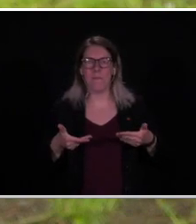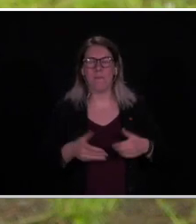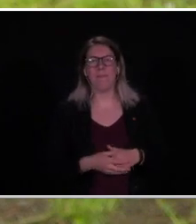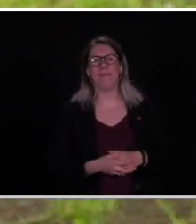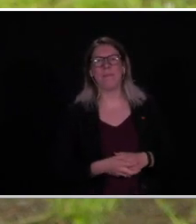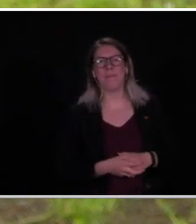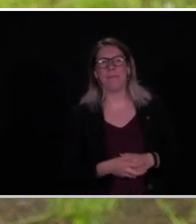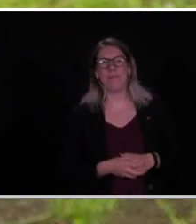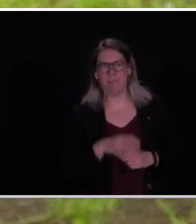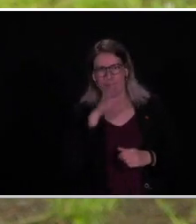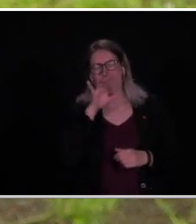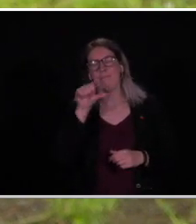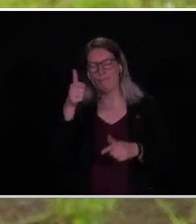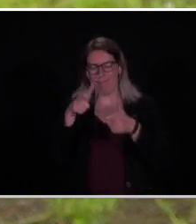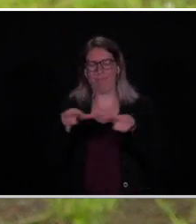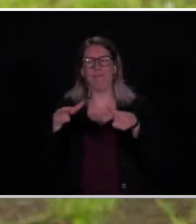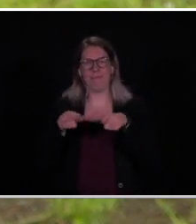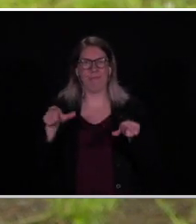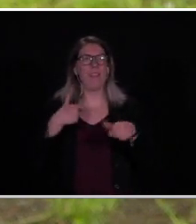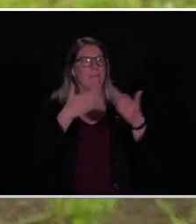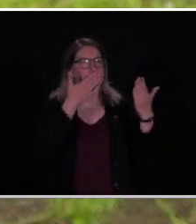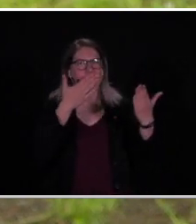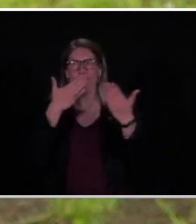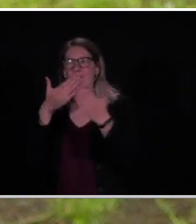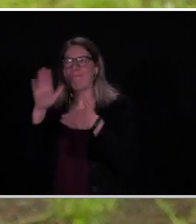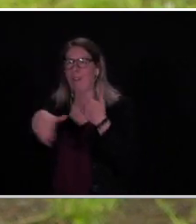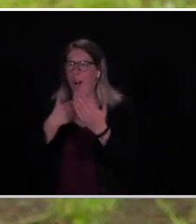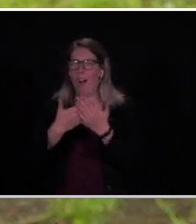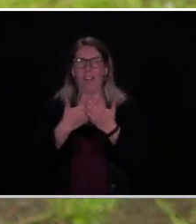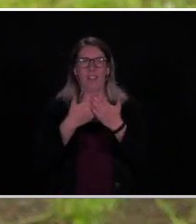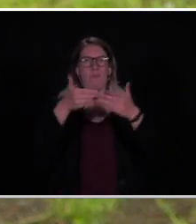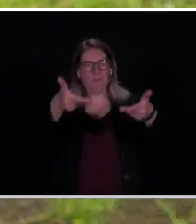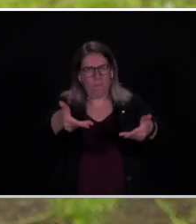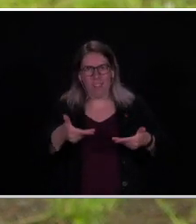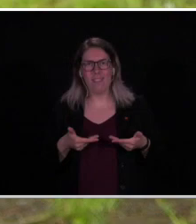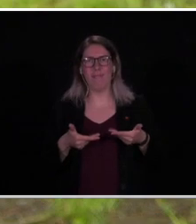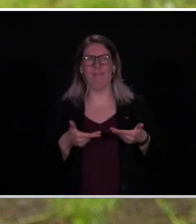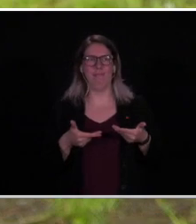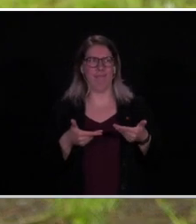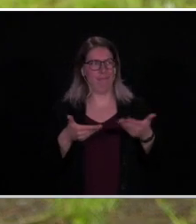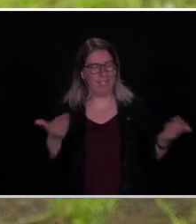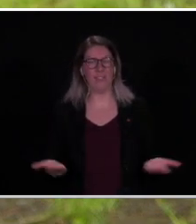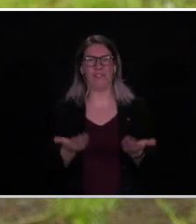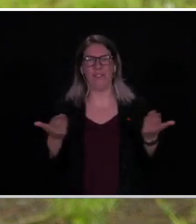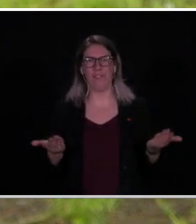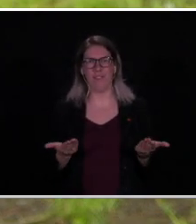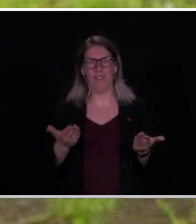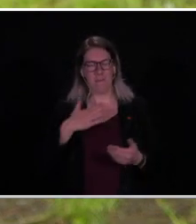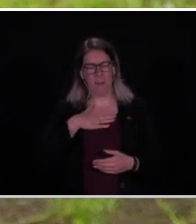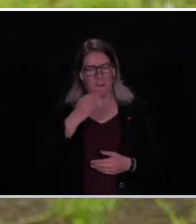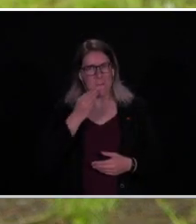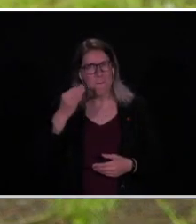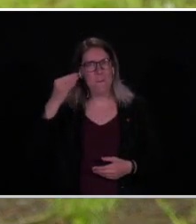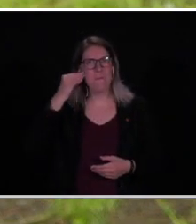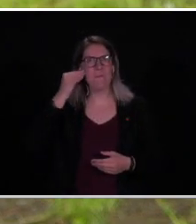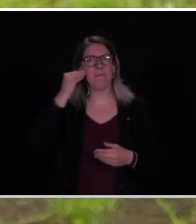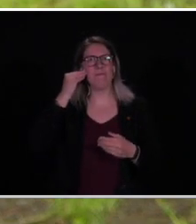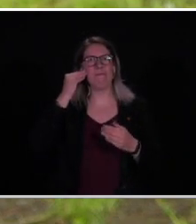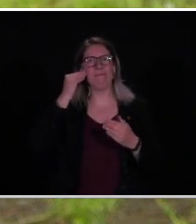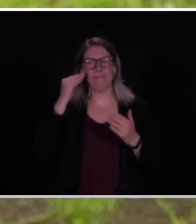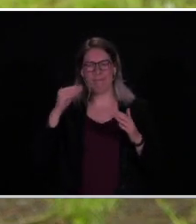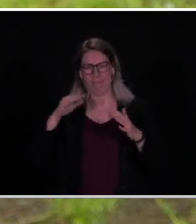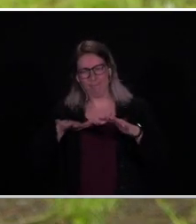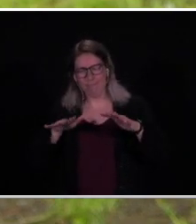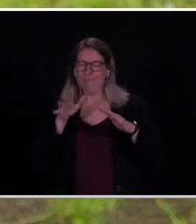Meet, hi, Tsepka, thanking all of you. Meet Sepwutwilam, I'm welcoming you here to the homelands and waters of the Squamish